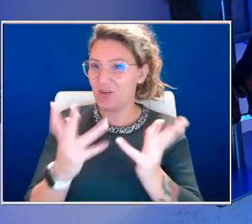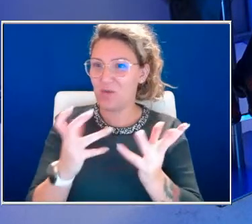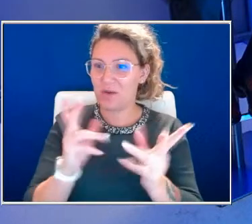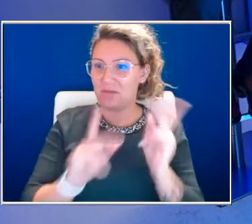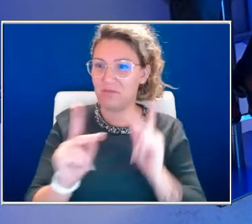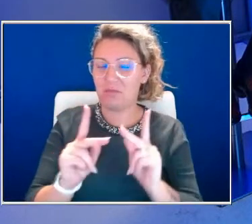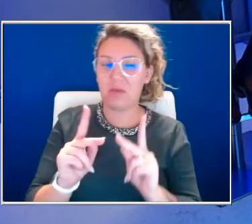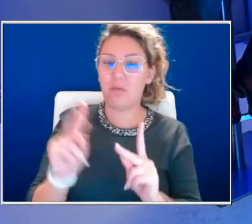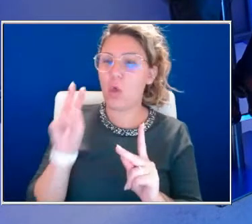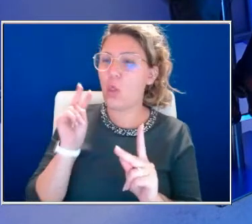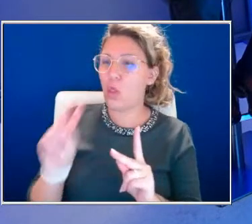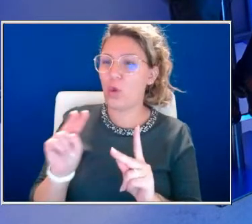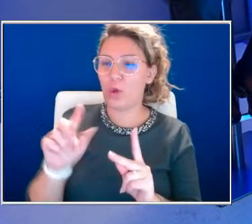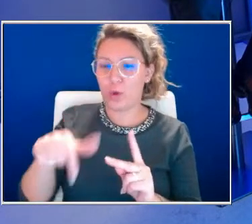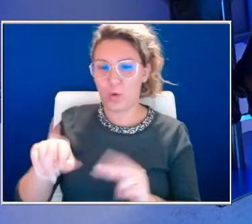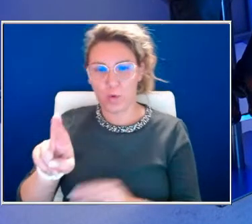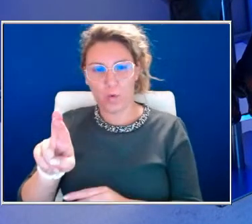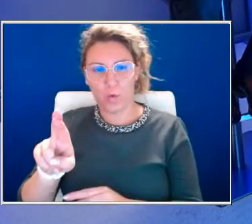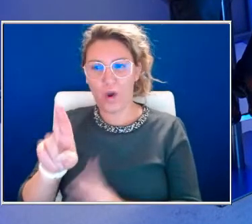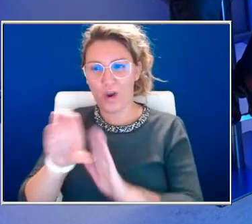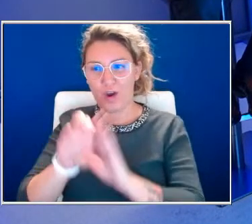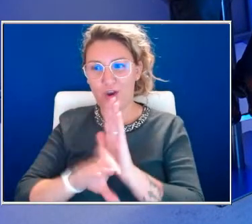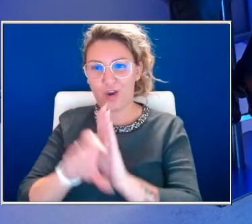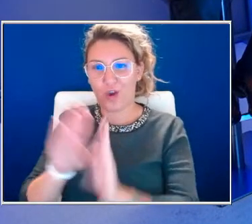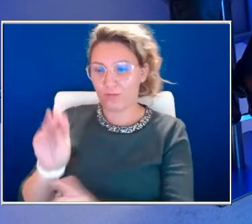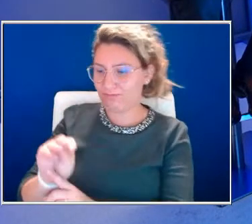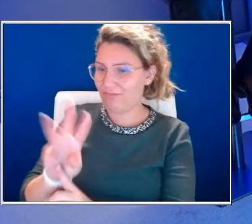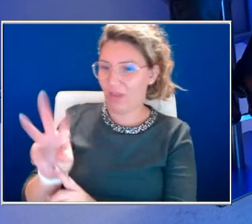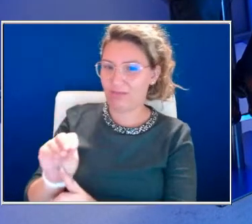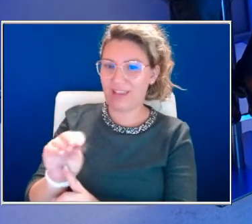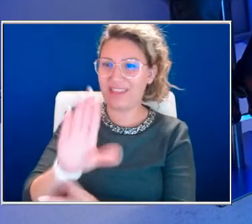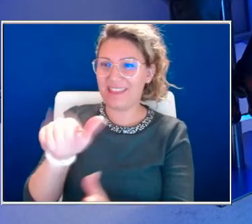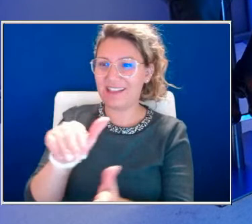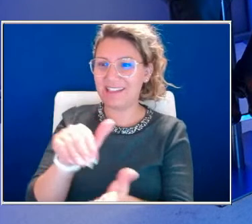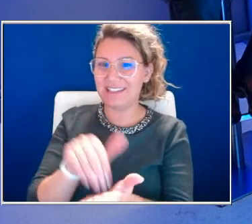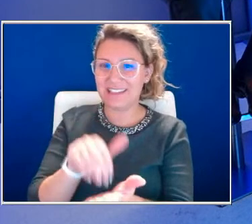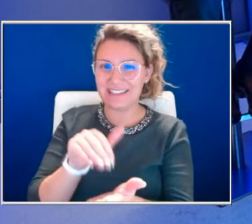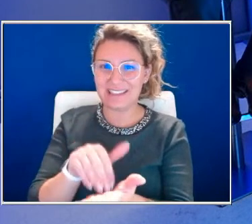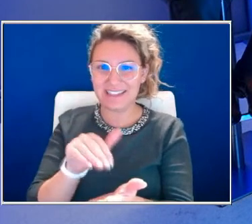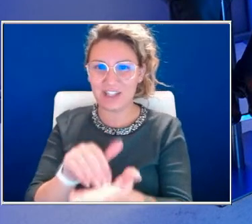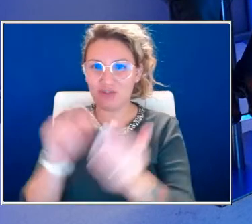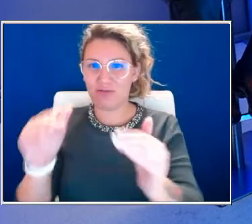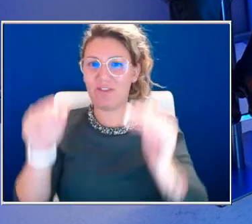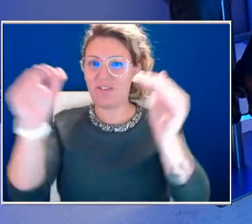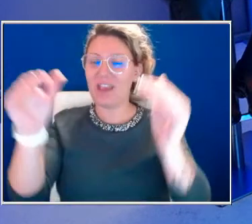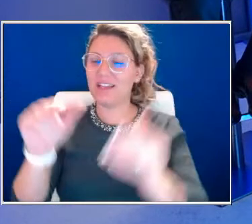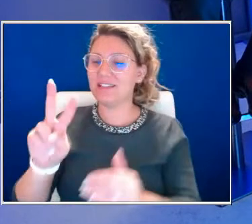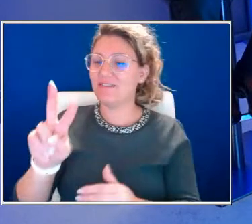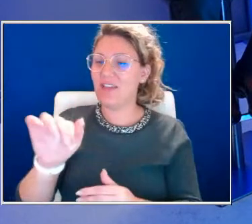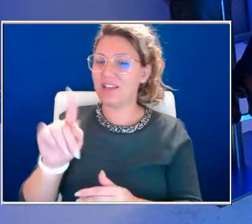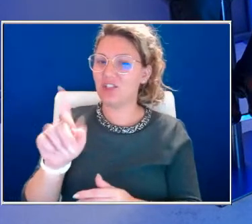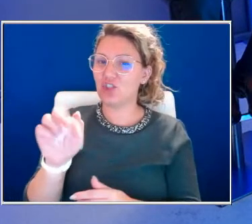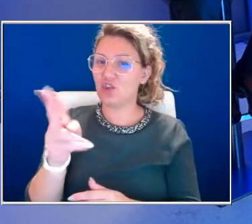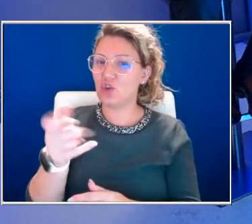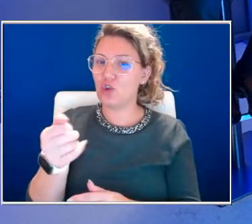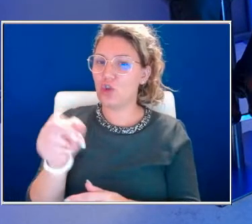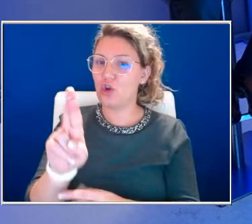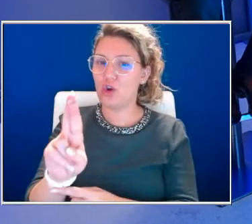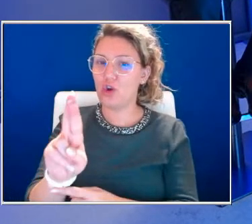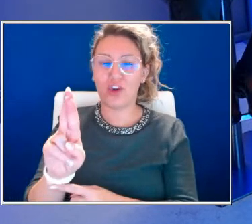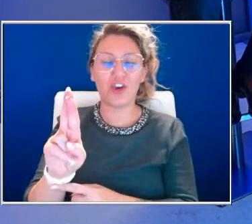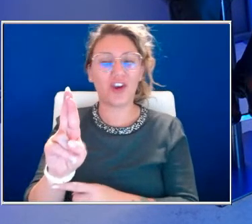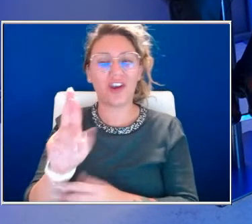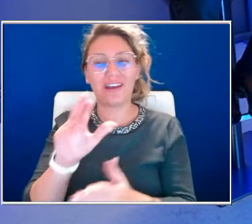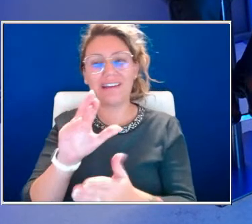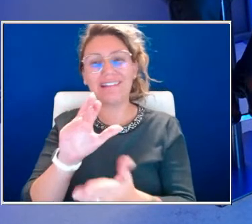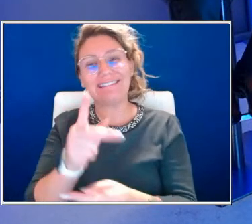QR code. This will take you to the Centers for Advanced Vascular Care. So hover over that, click on it. You can find more information about